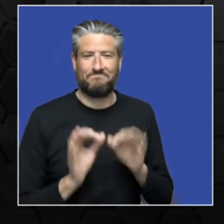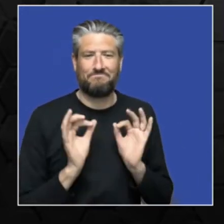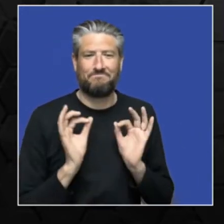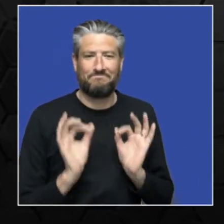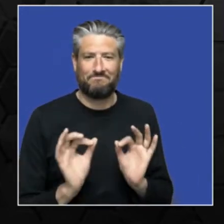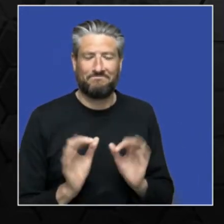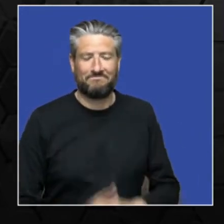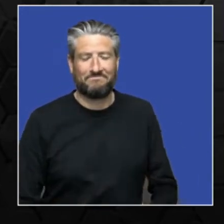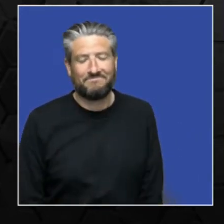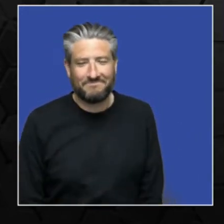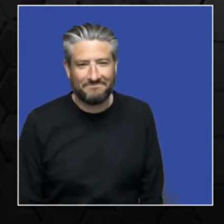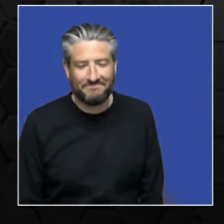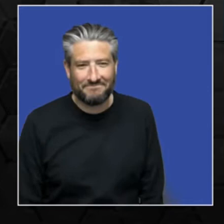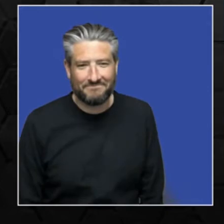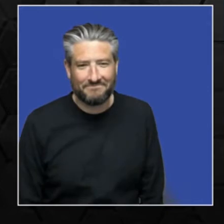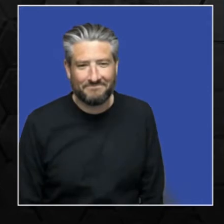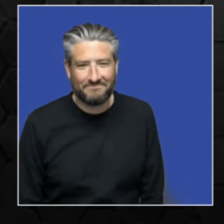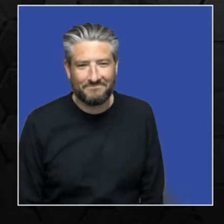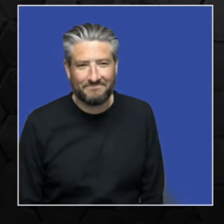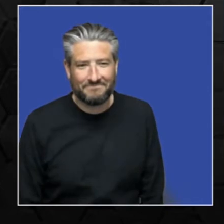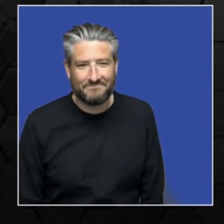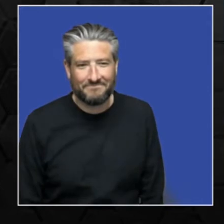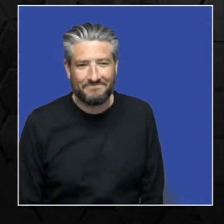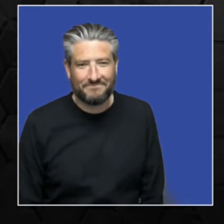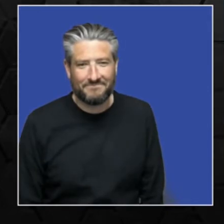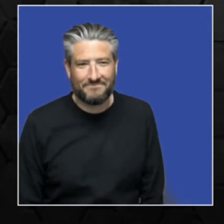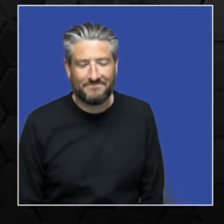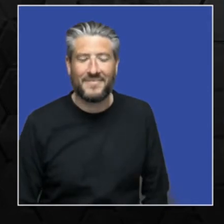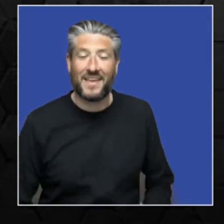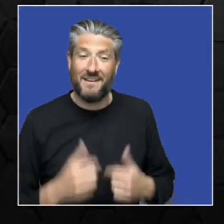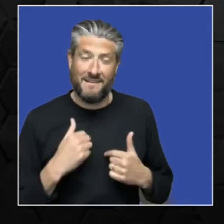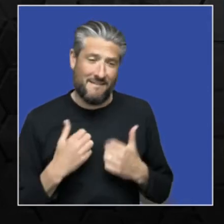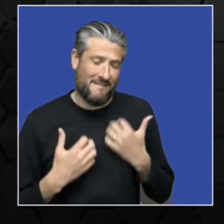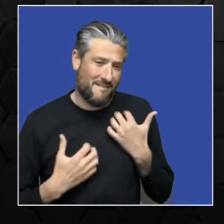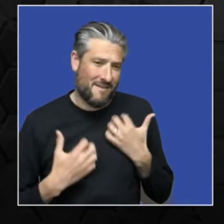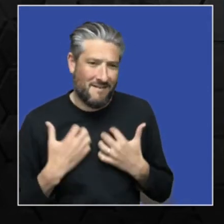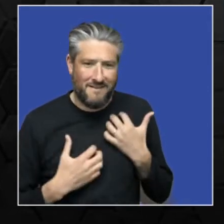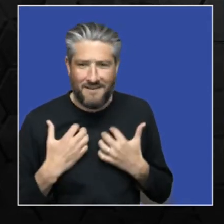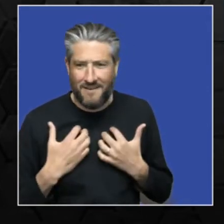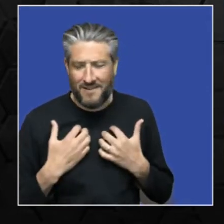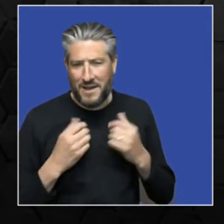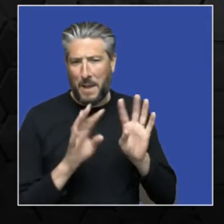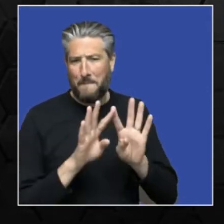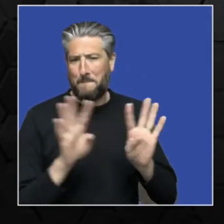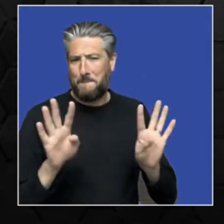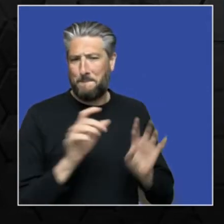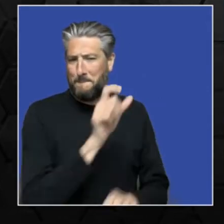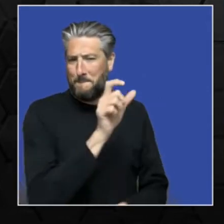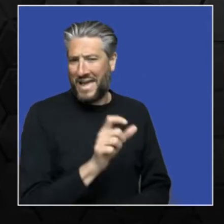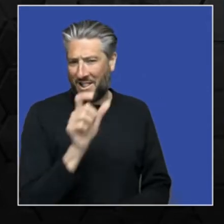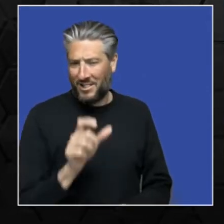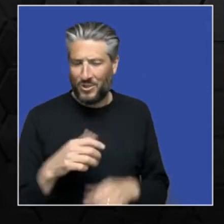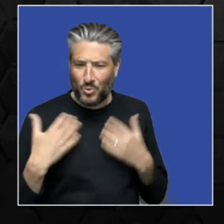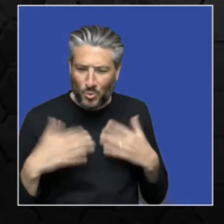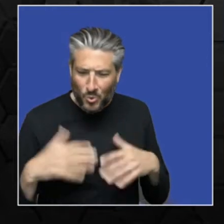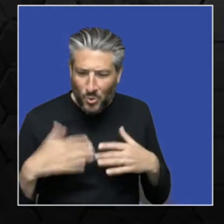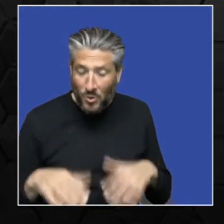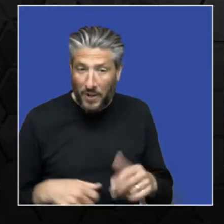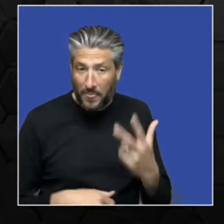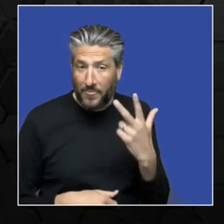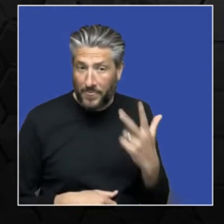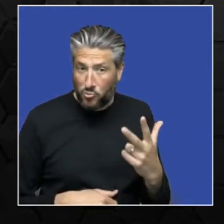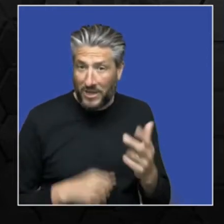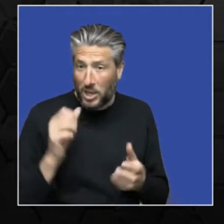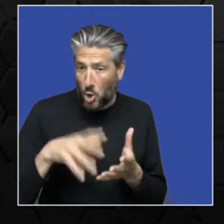Yeah, and it's just so much exciting. On this panel, we have about 3 students and then industrial experts.